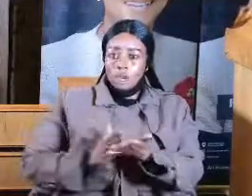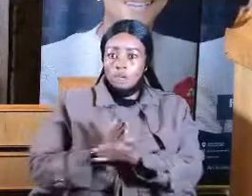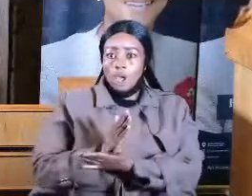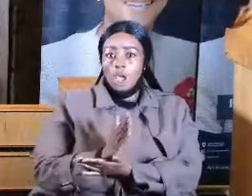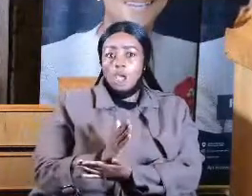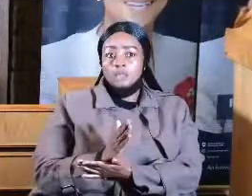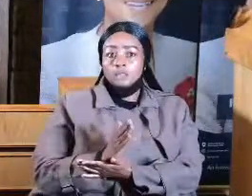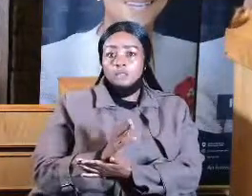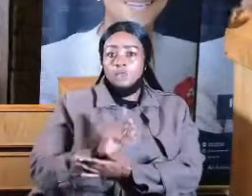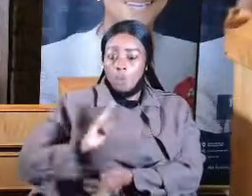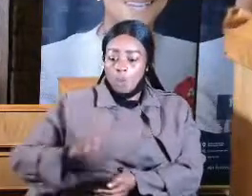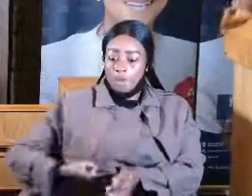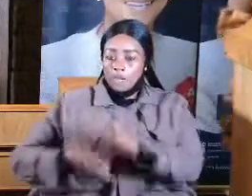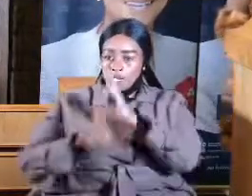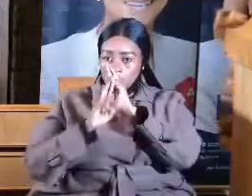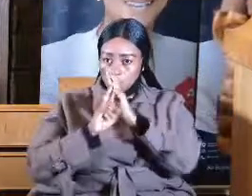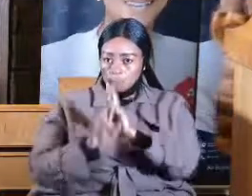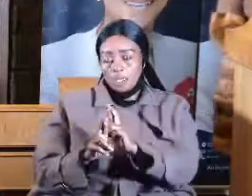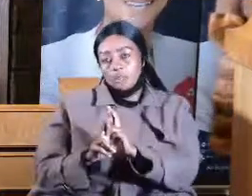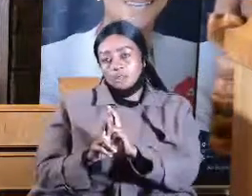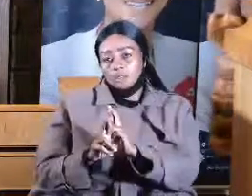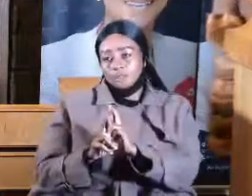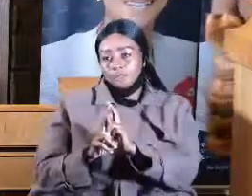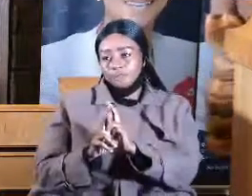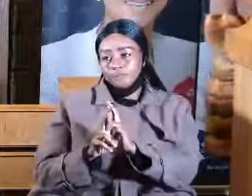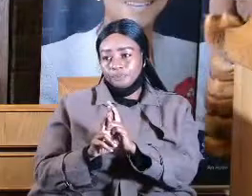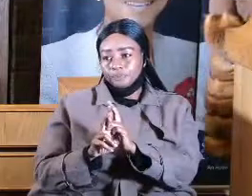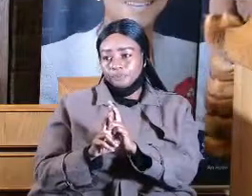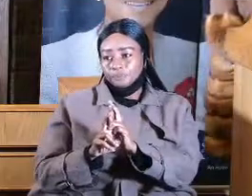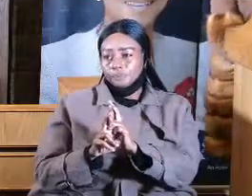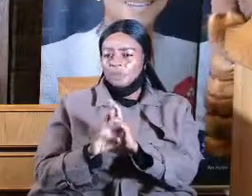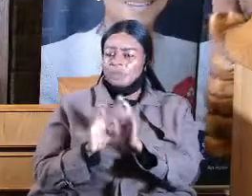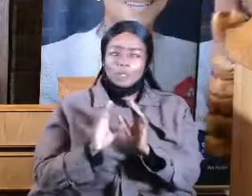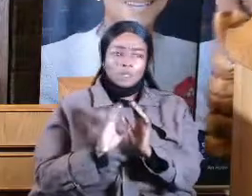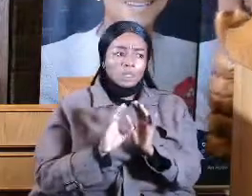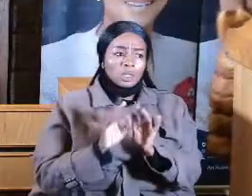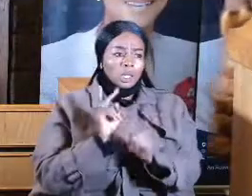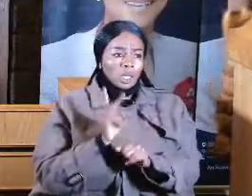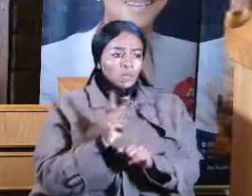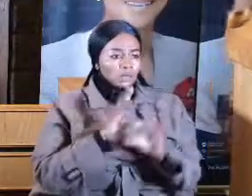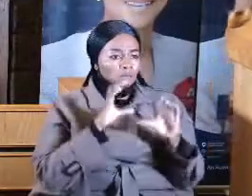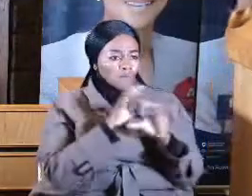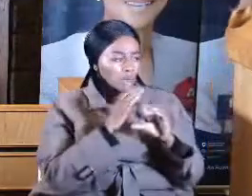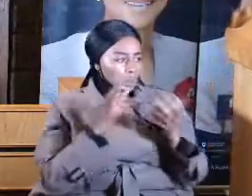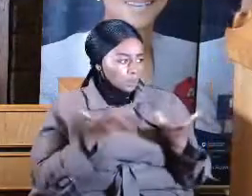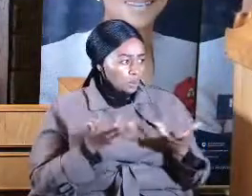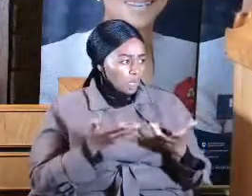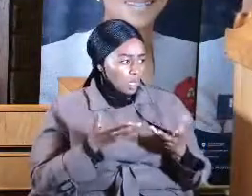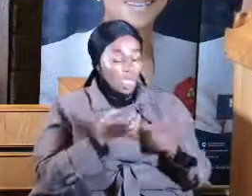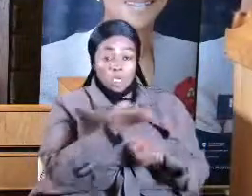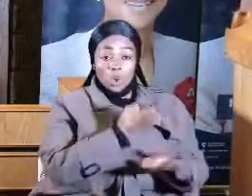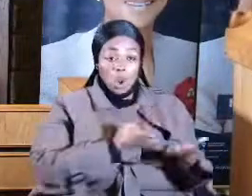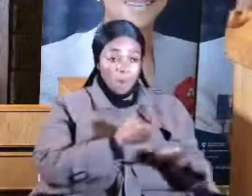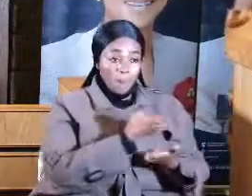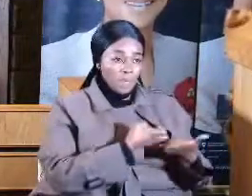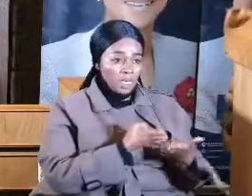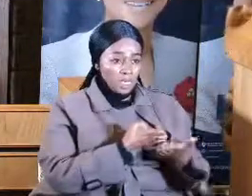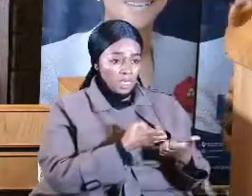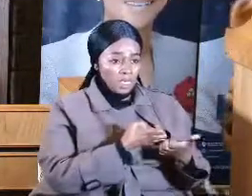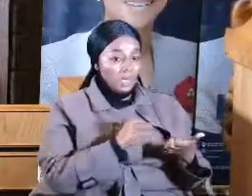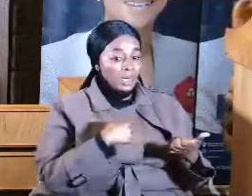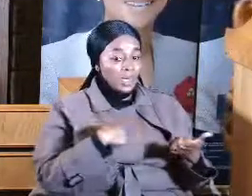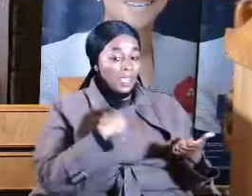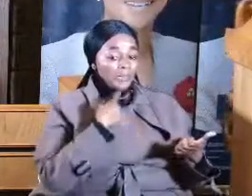women dignity. You look in terms of economy, and I'm saying